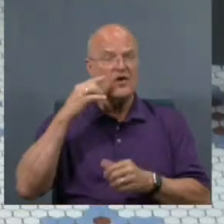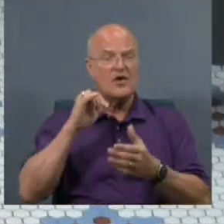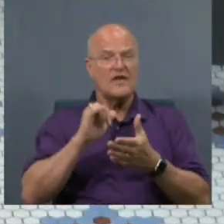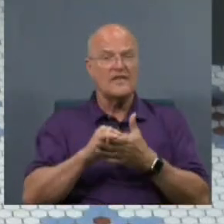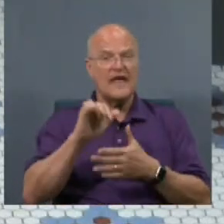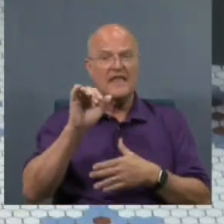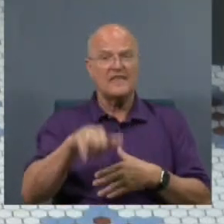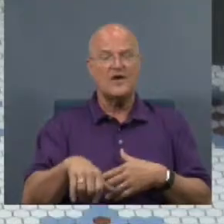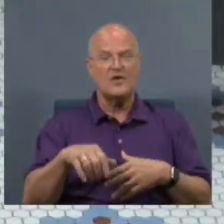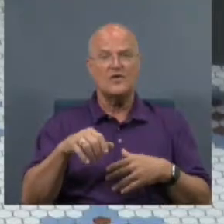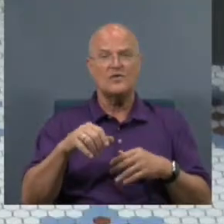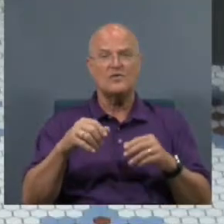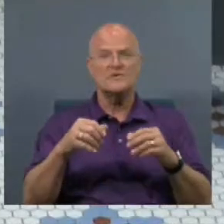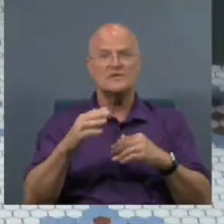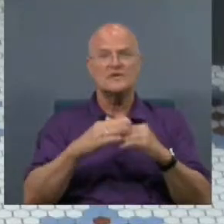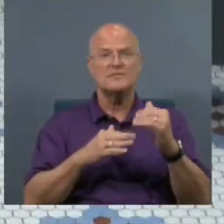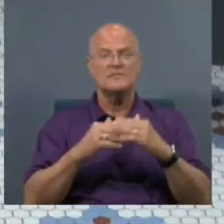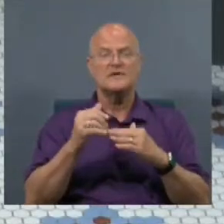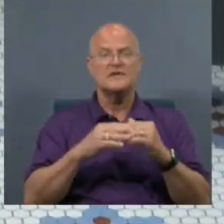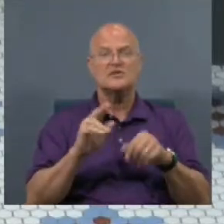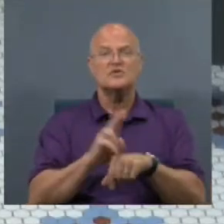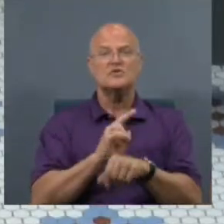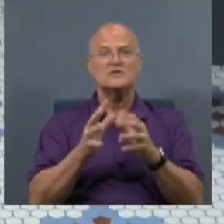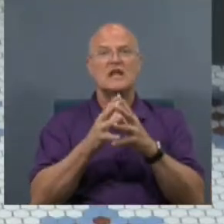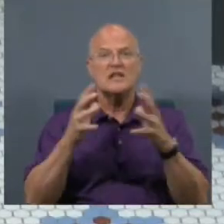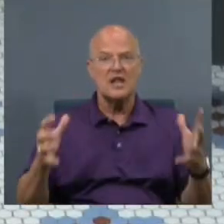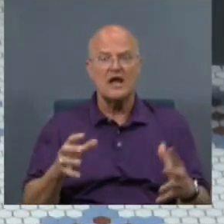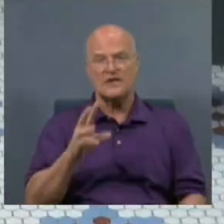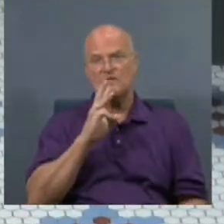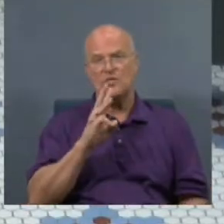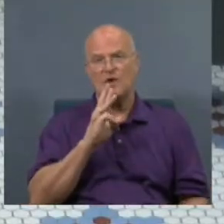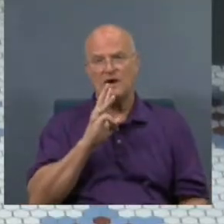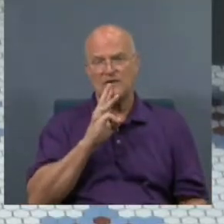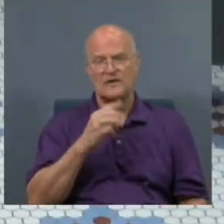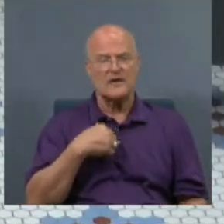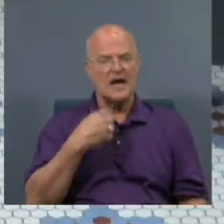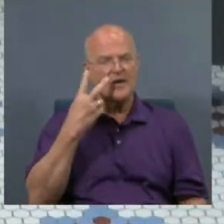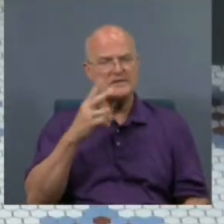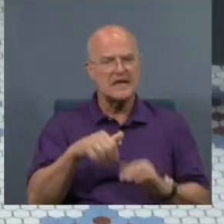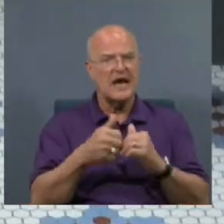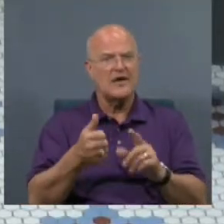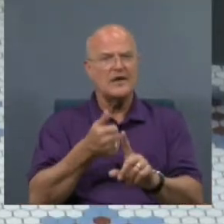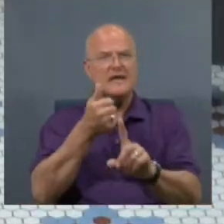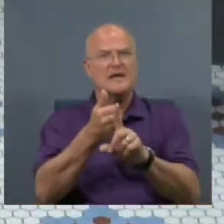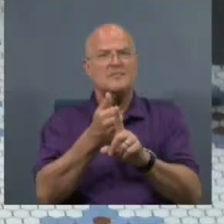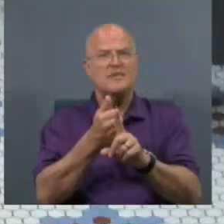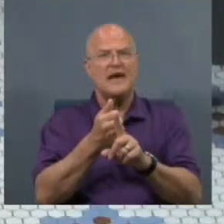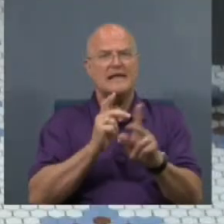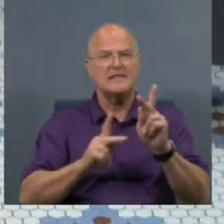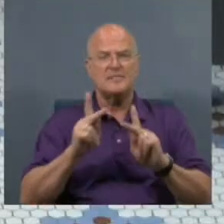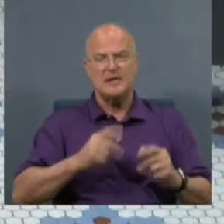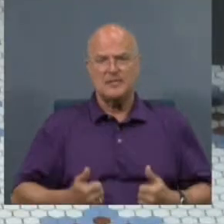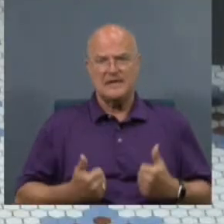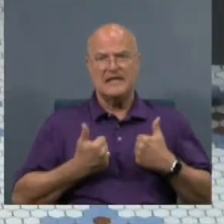those facilities use quite a bit of water, and I just want to see how it will impact the residents.